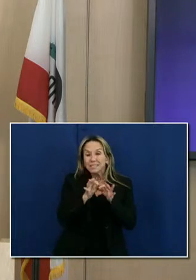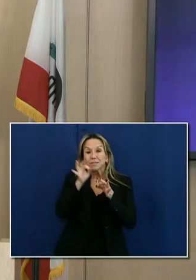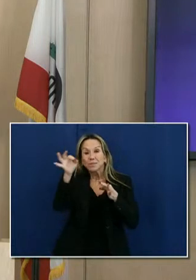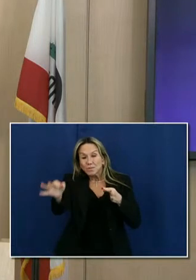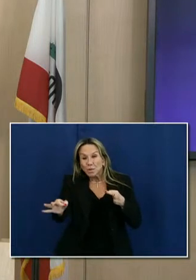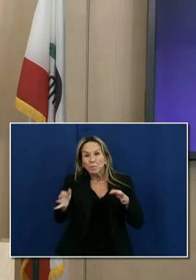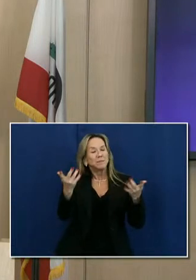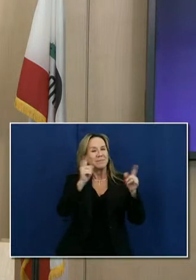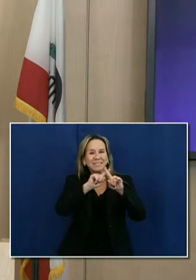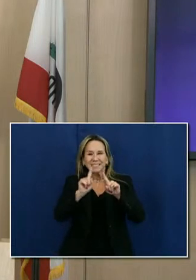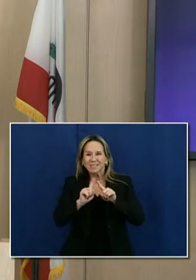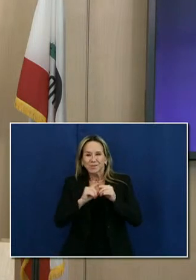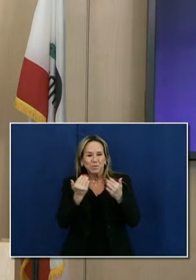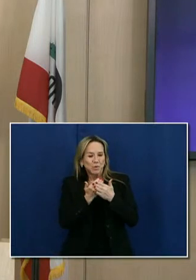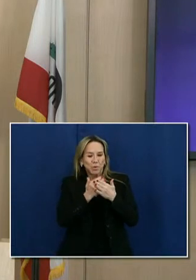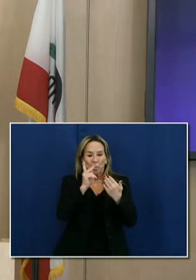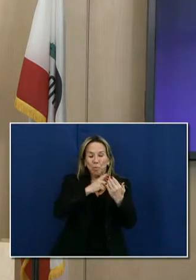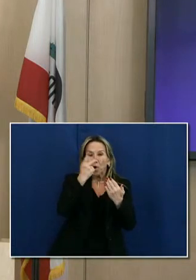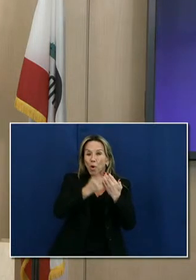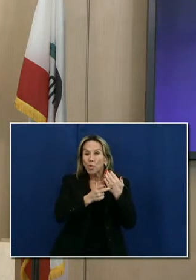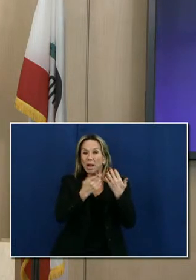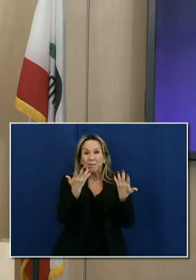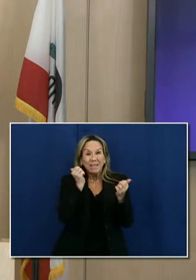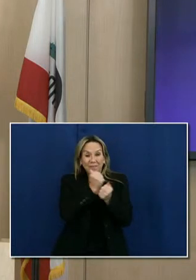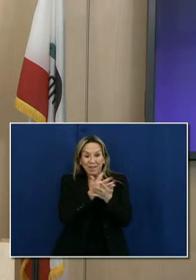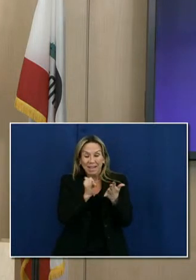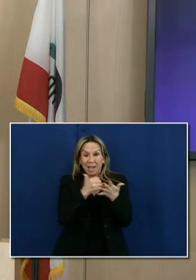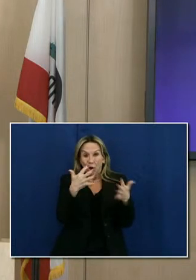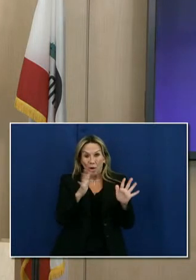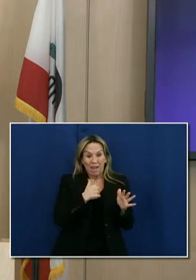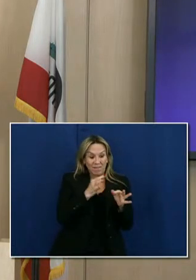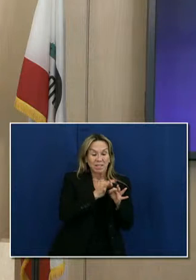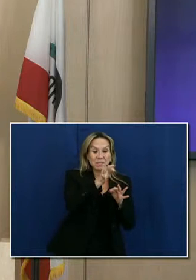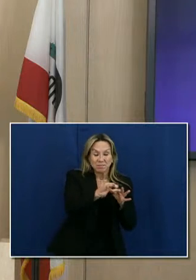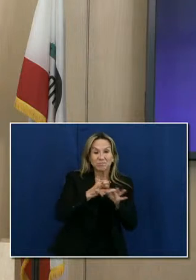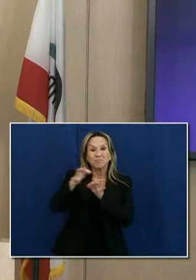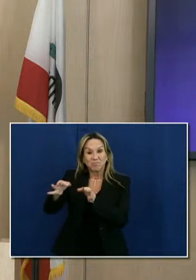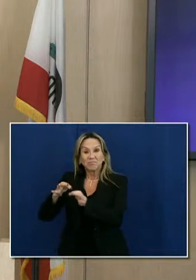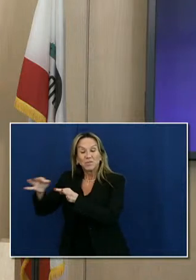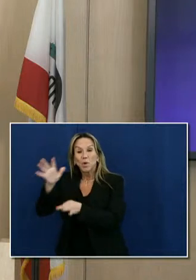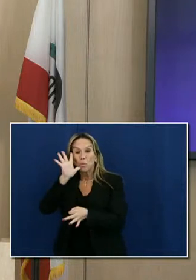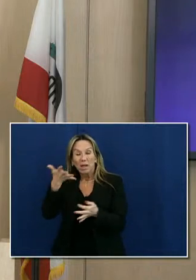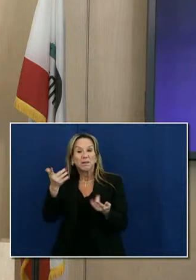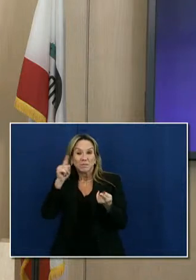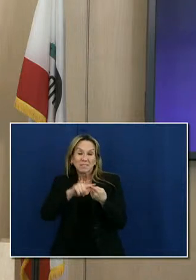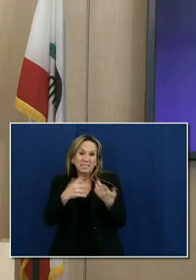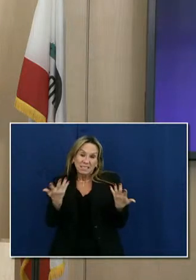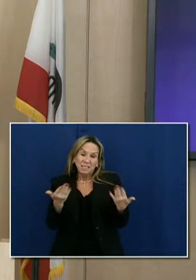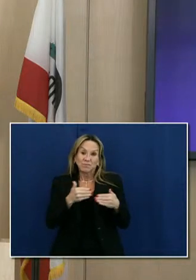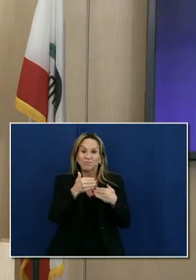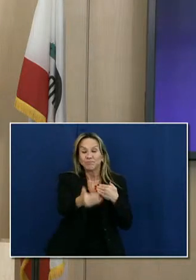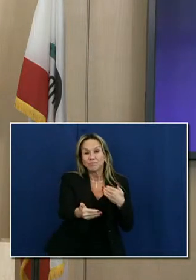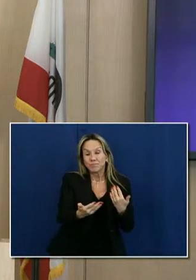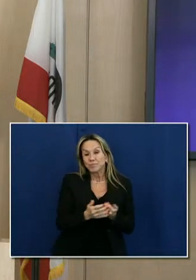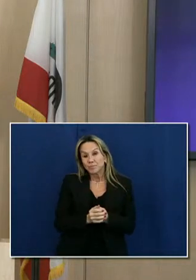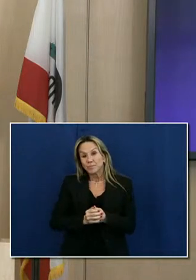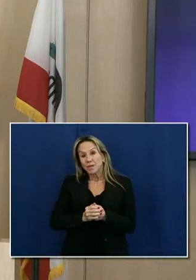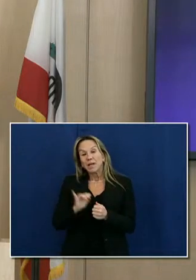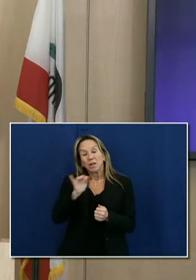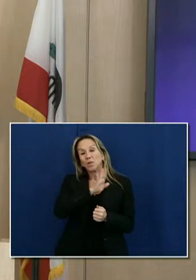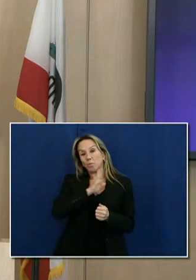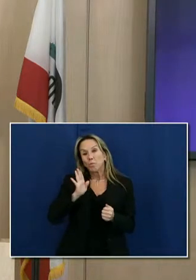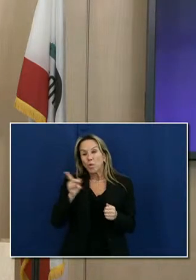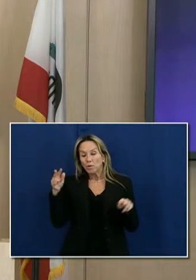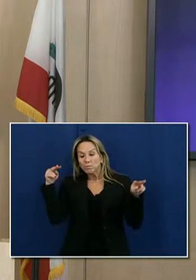amendments, new programs, extended services, and continued business assistance programs as previously directed by the